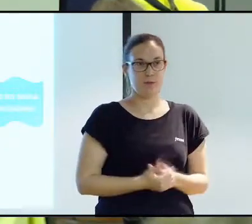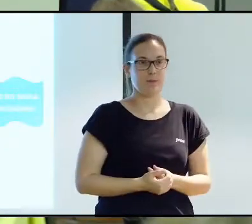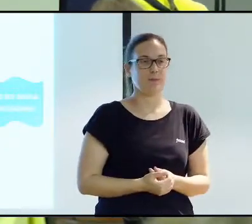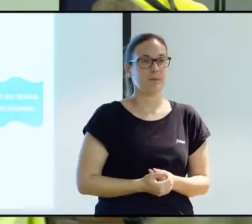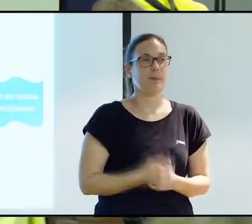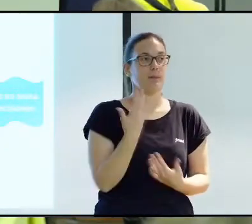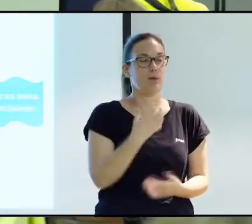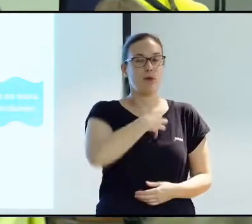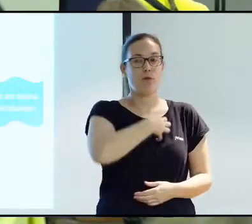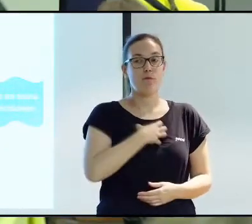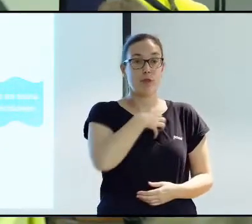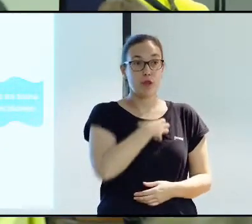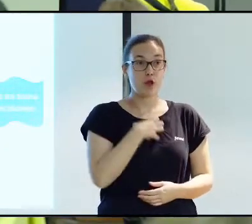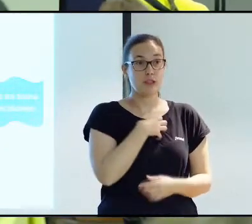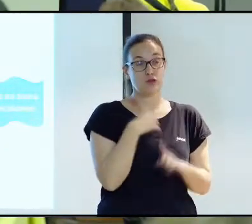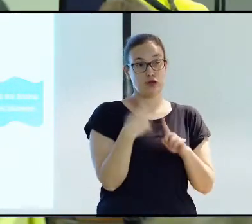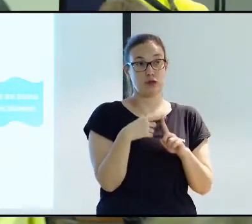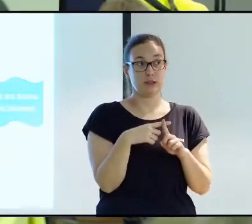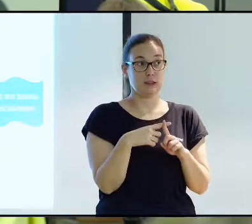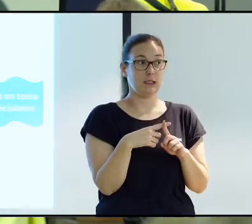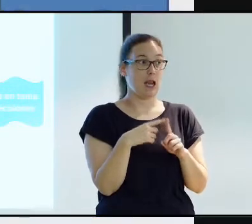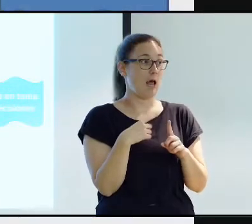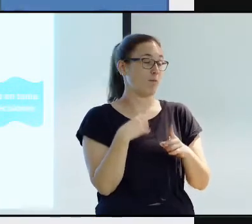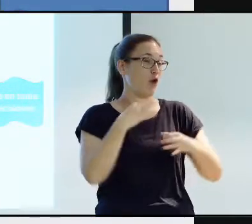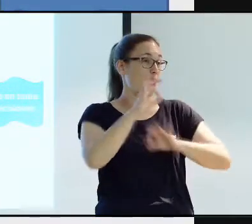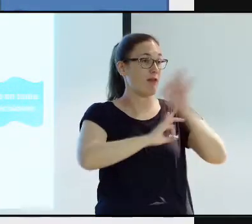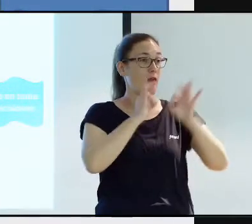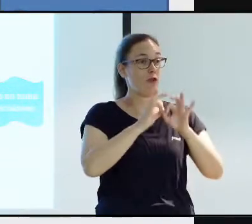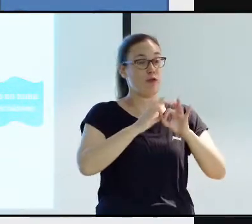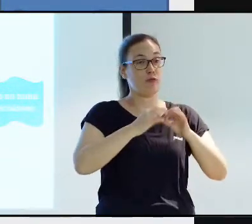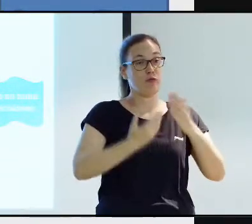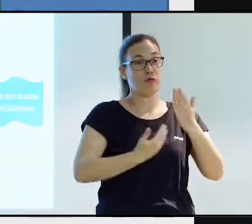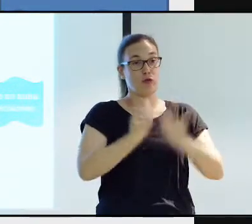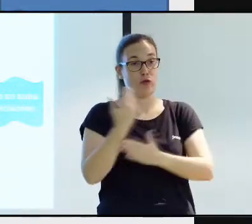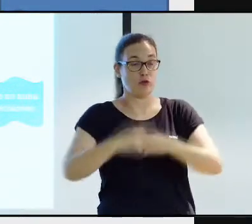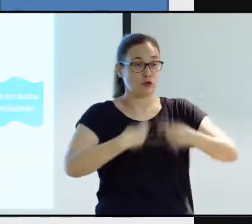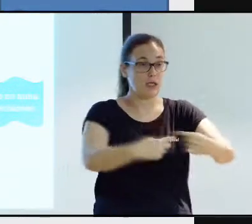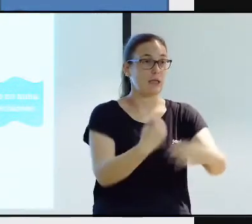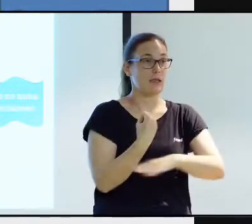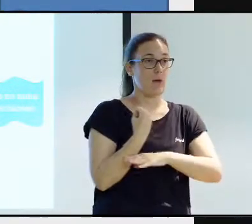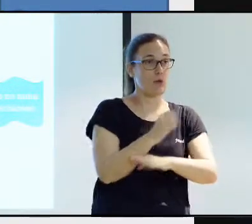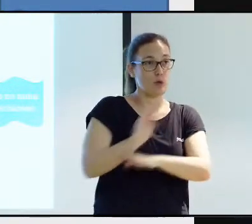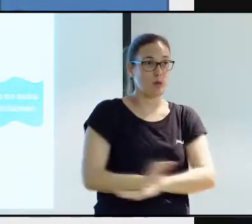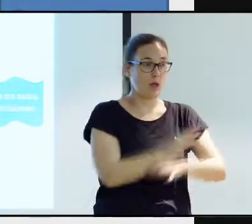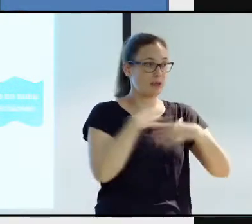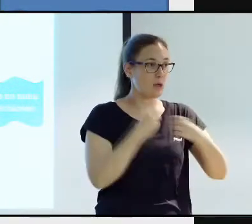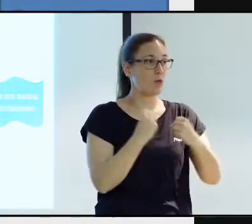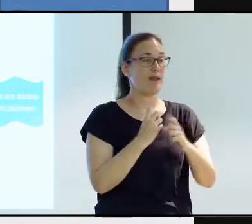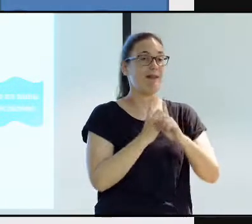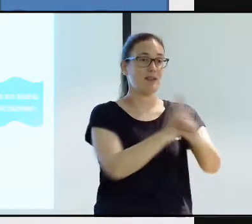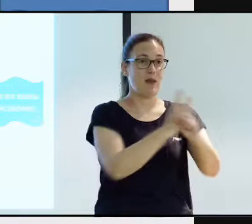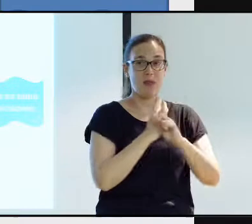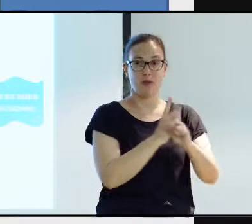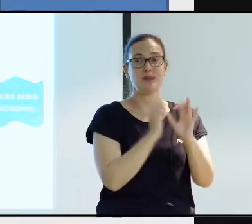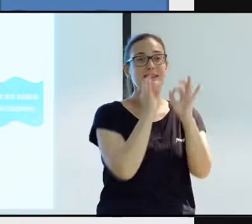assistance for small children, for example. And so So, of course, the personal